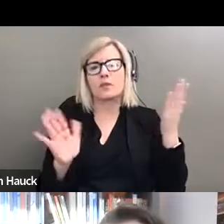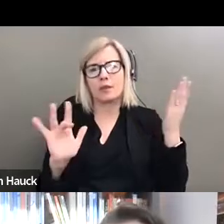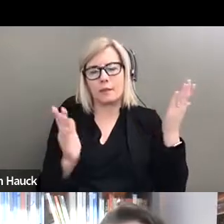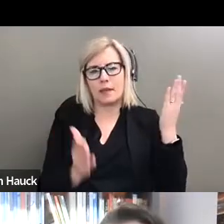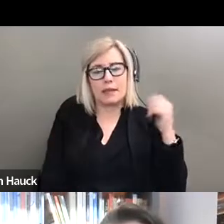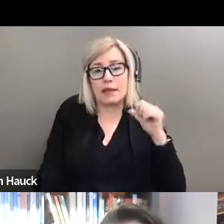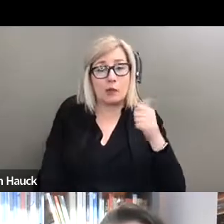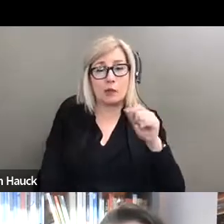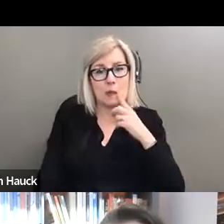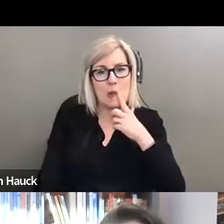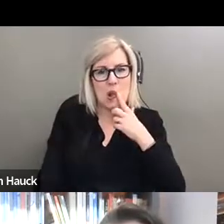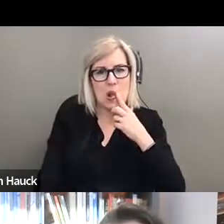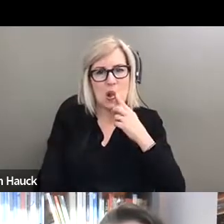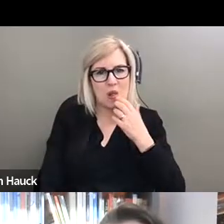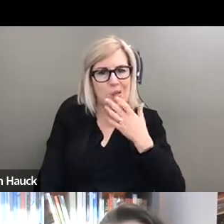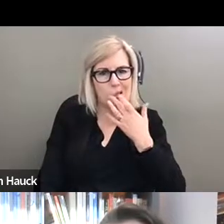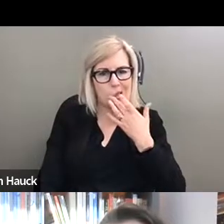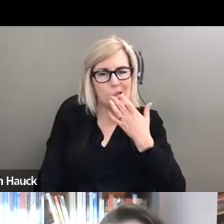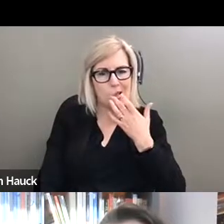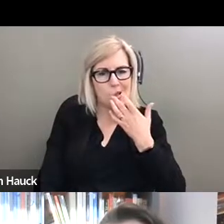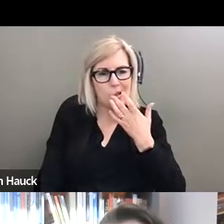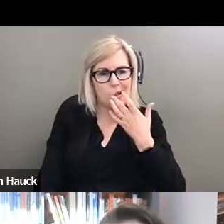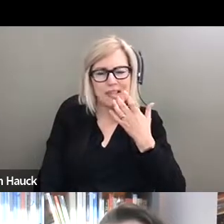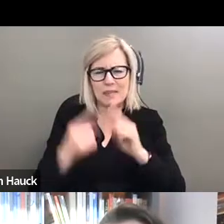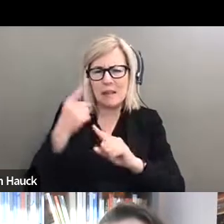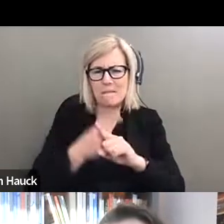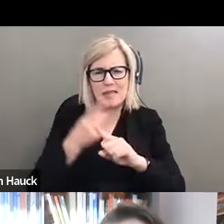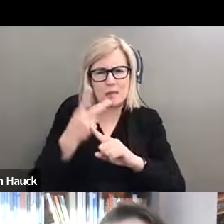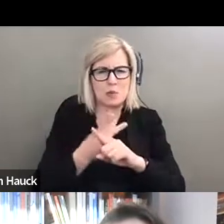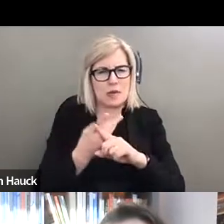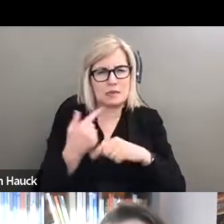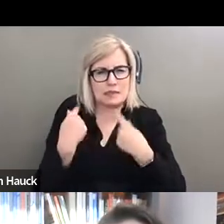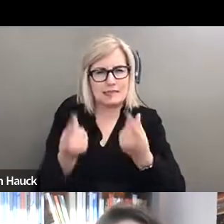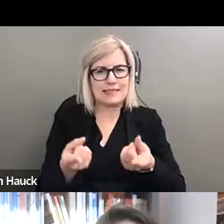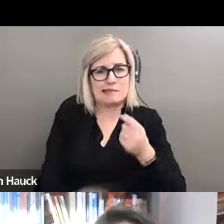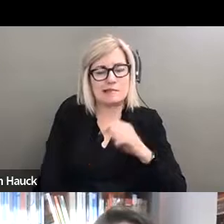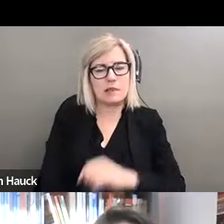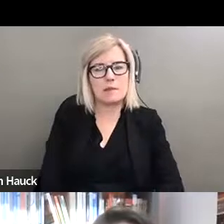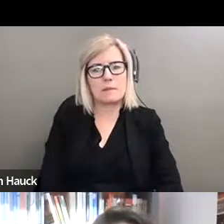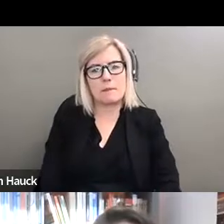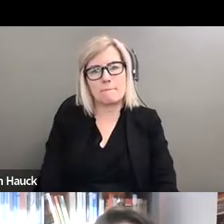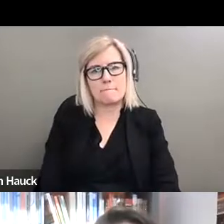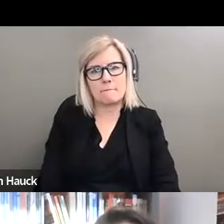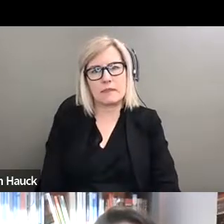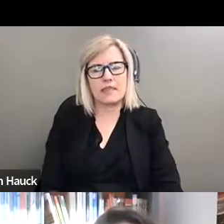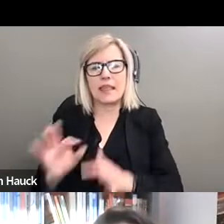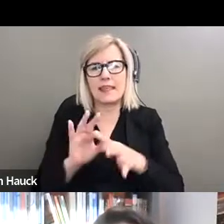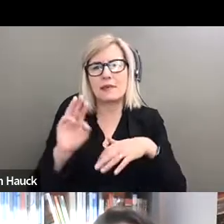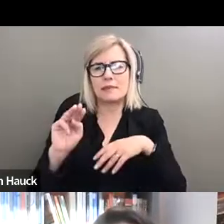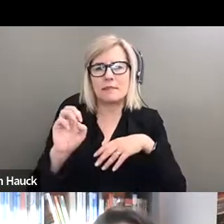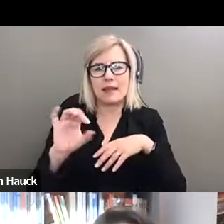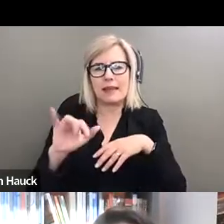I don't remember. It's been like a month or two. I'm pertaining to Medicaid